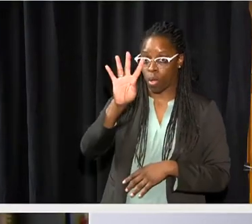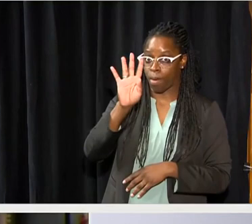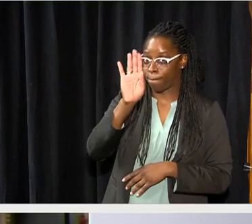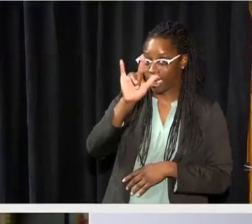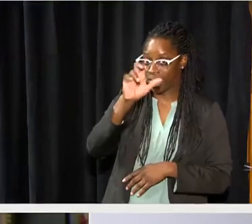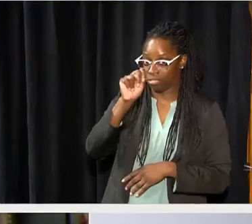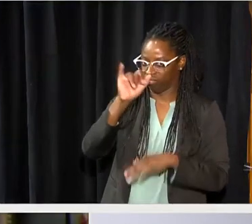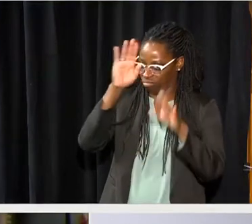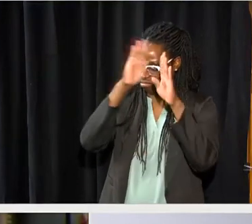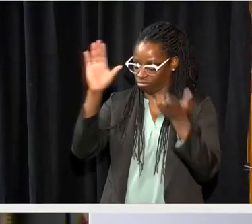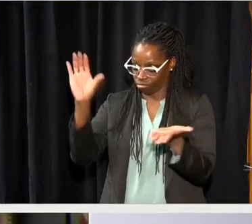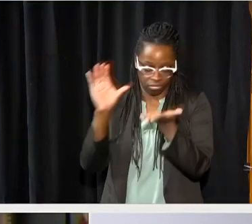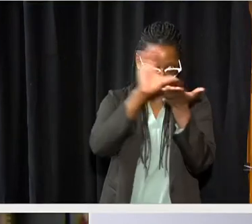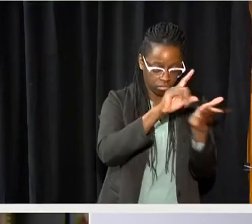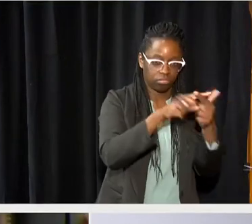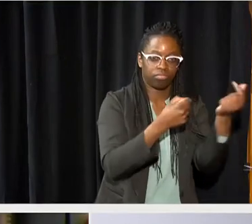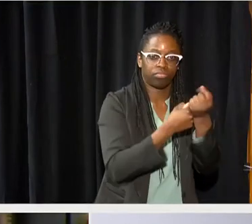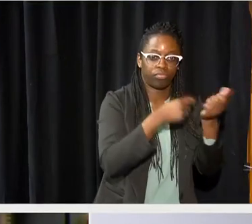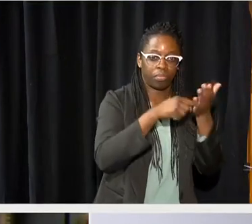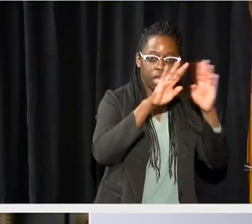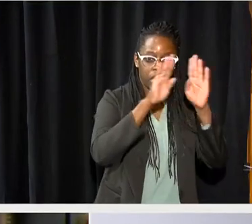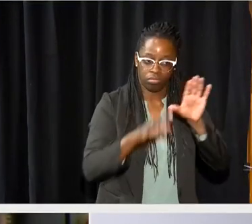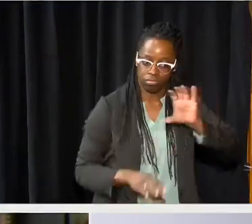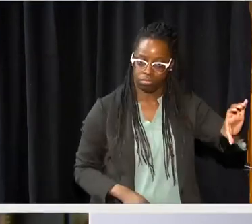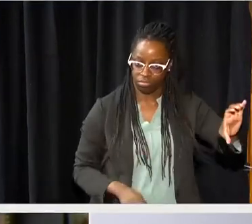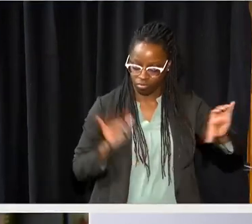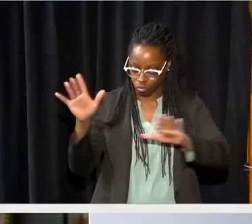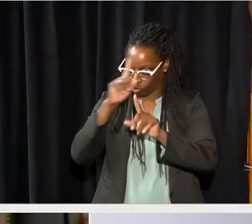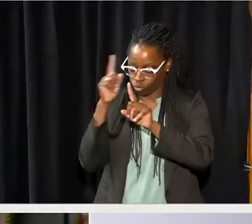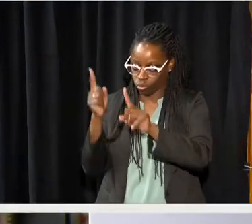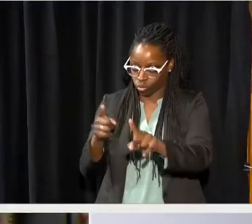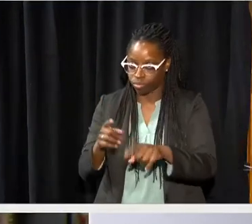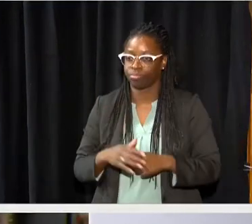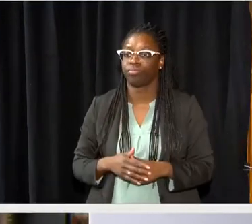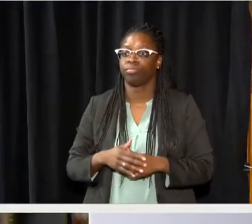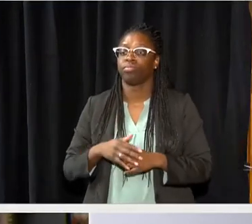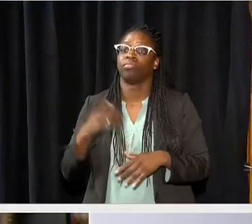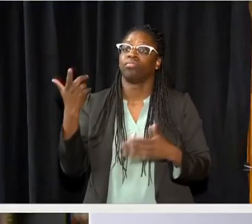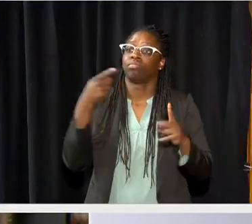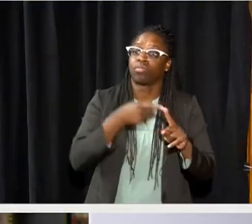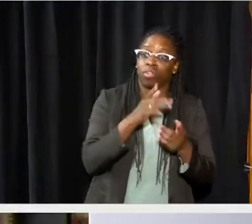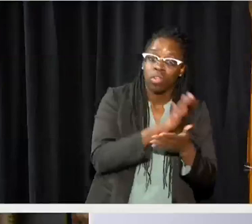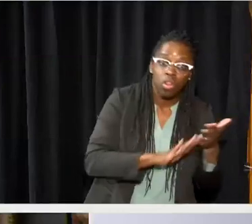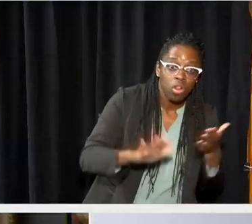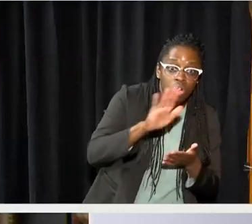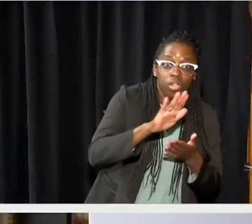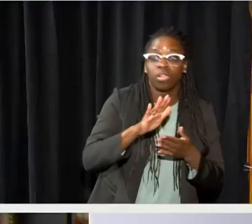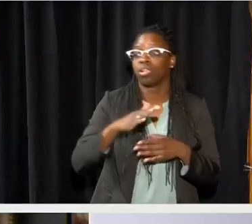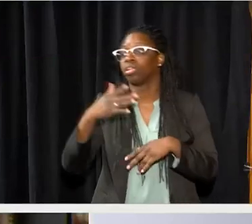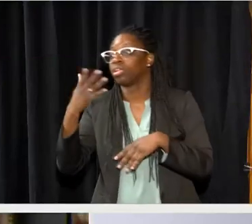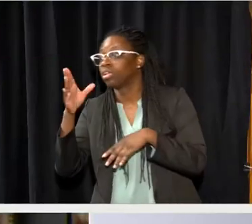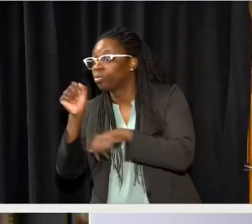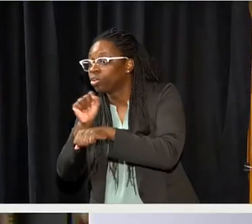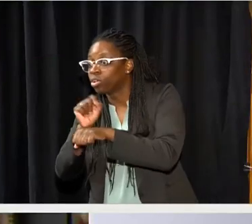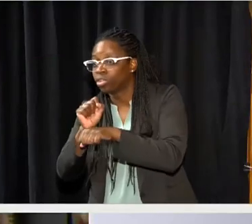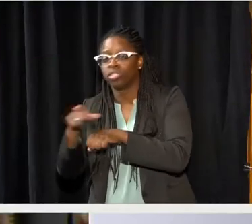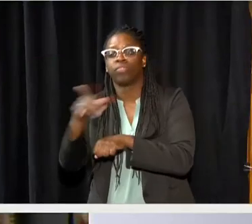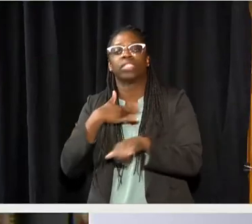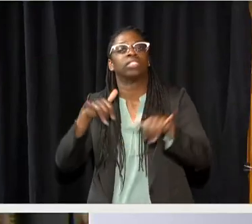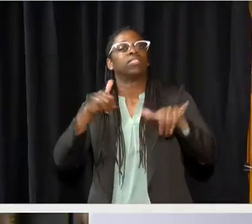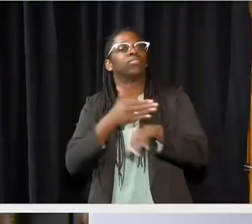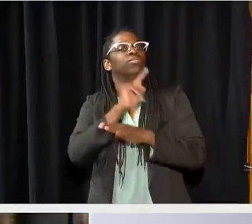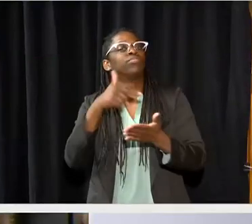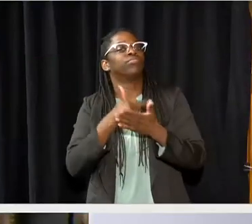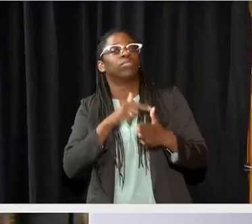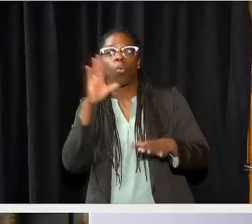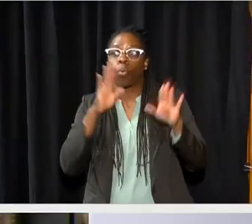here, or you come to school here, I want you to be able to stay here. I want you to be able to grow a business, grow a